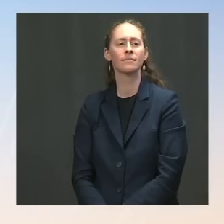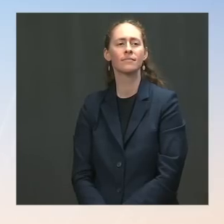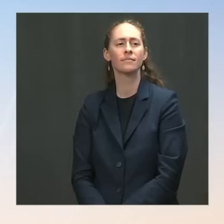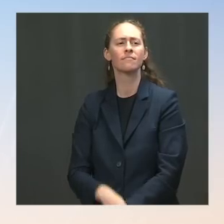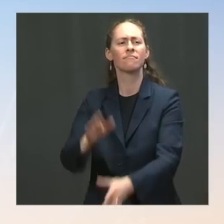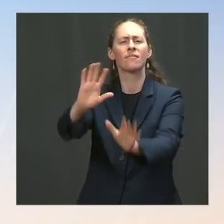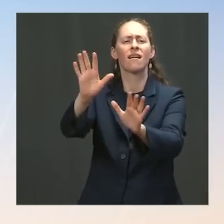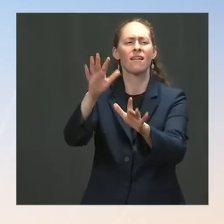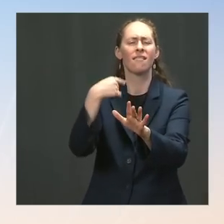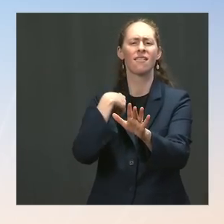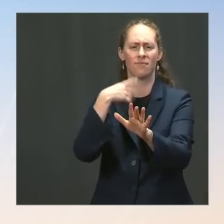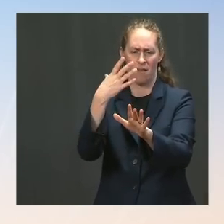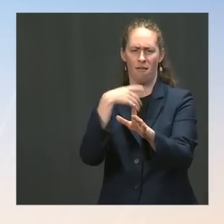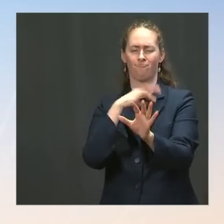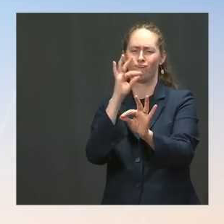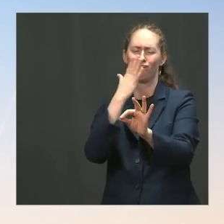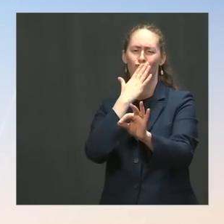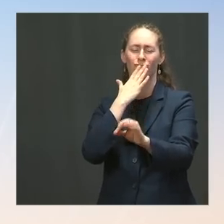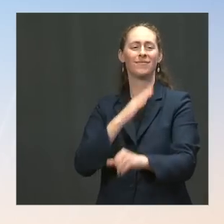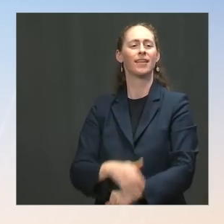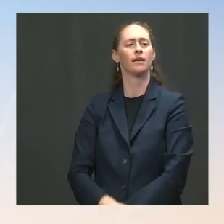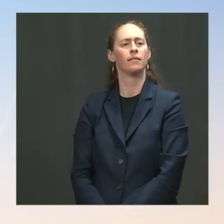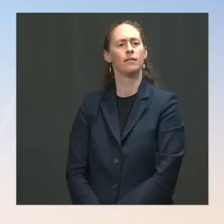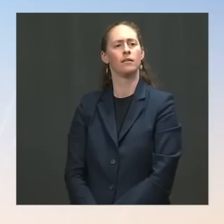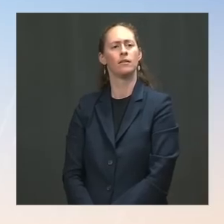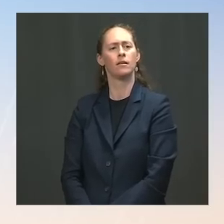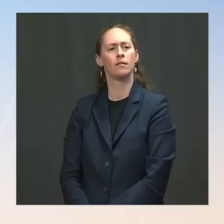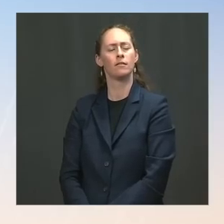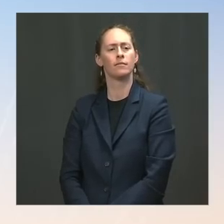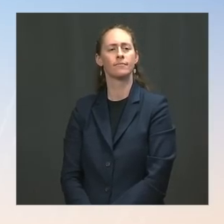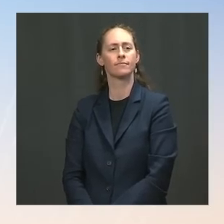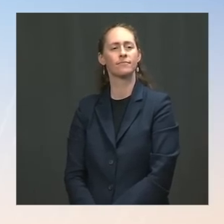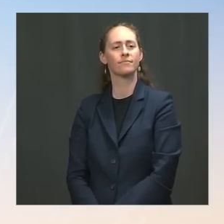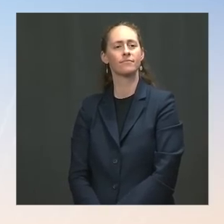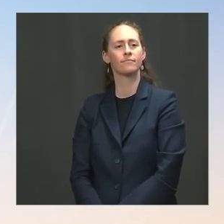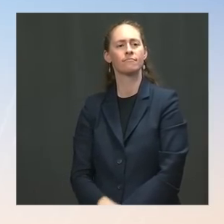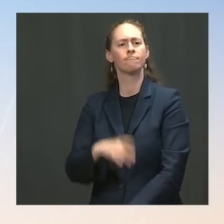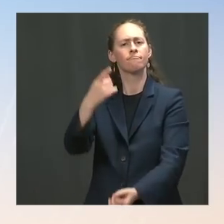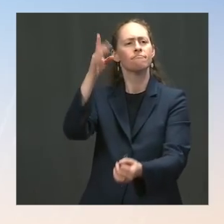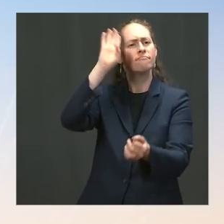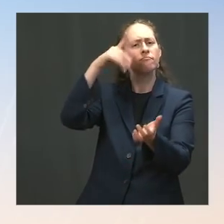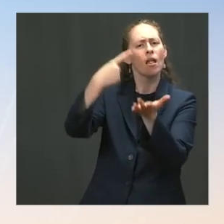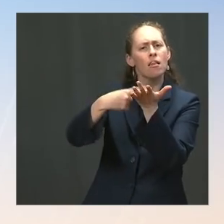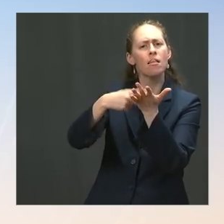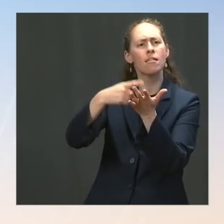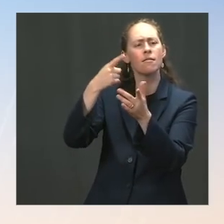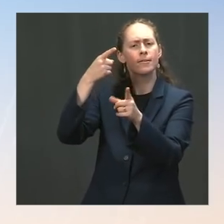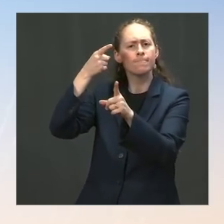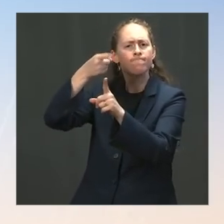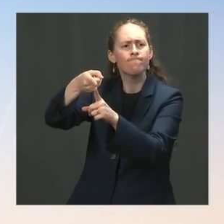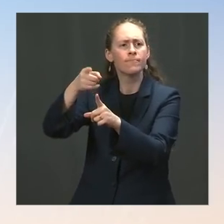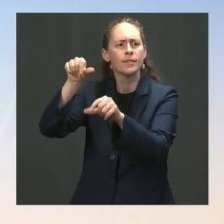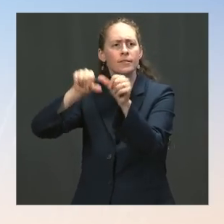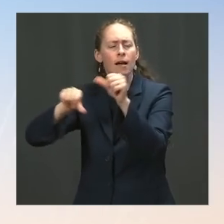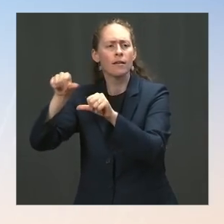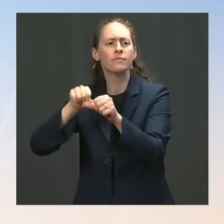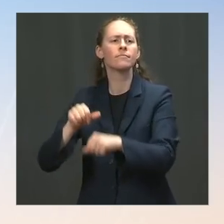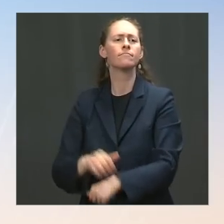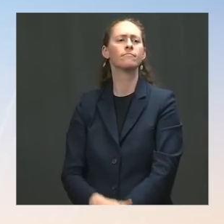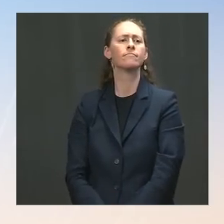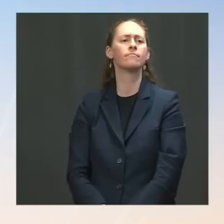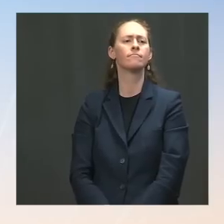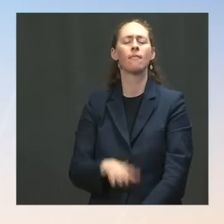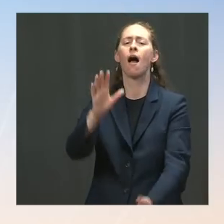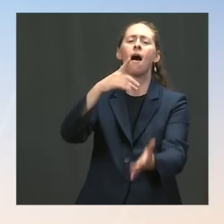it. My question is, you talked a bunch about kind of science not being in the way, not politics not being able to get in the way